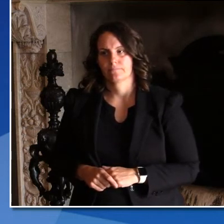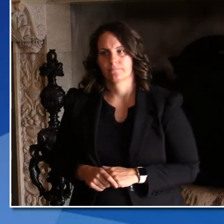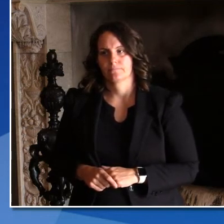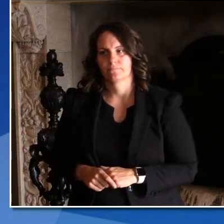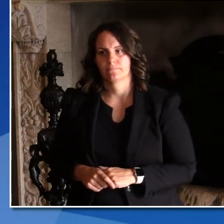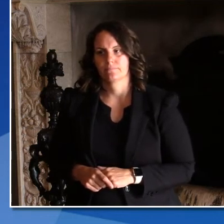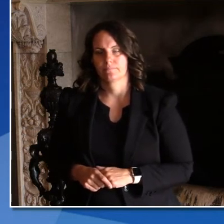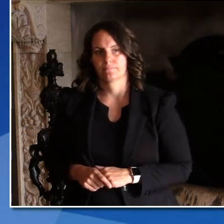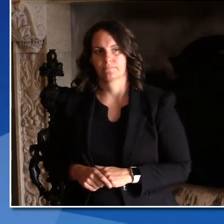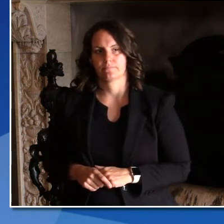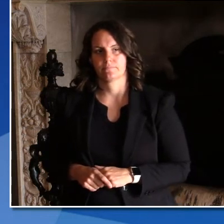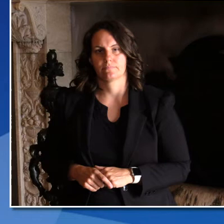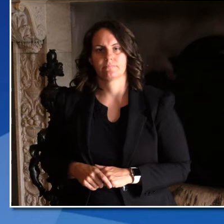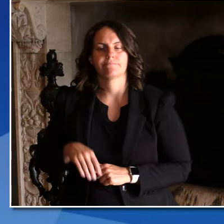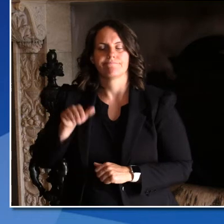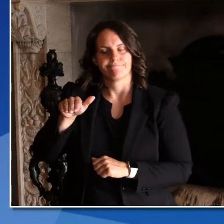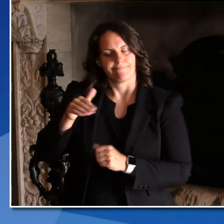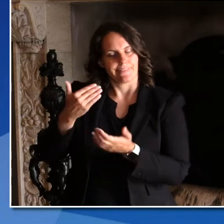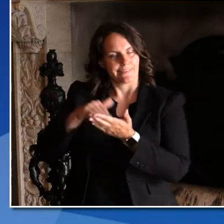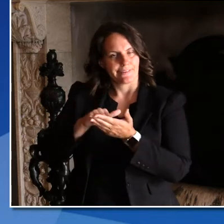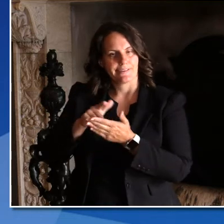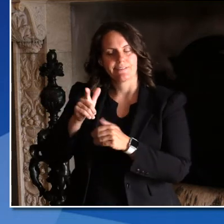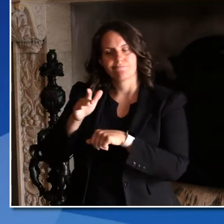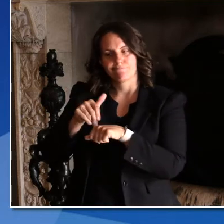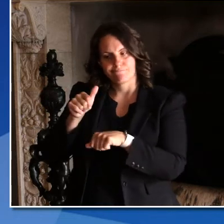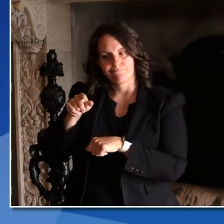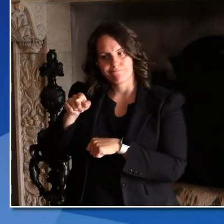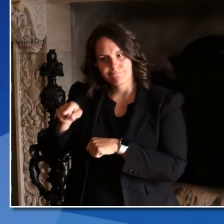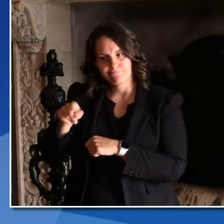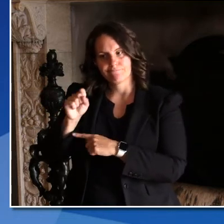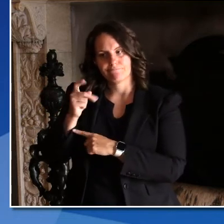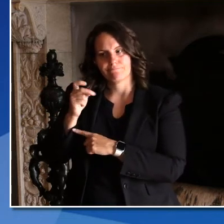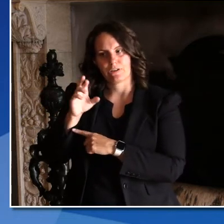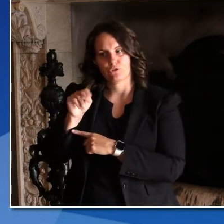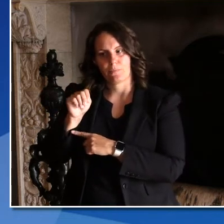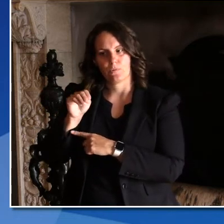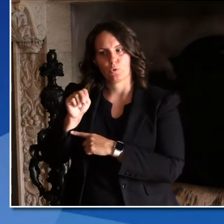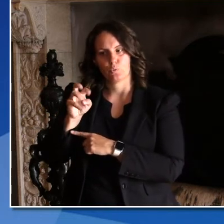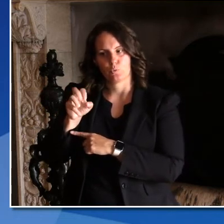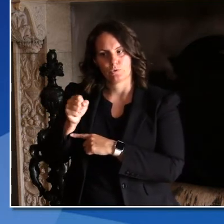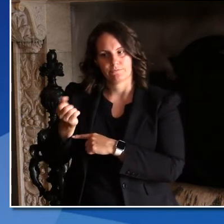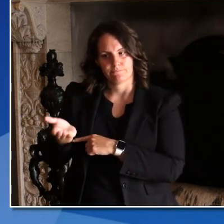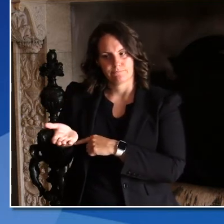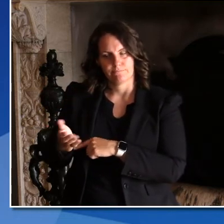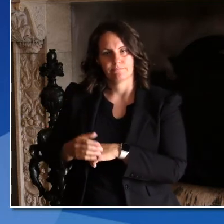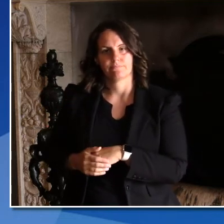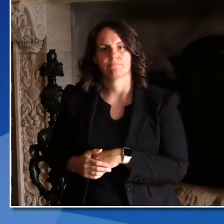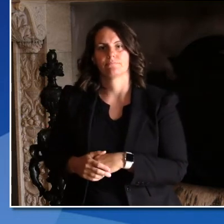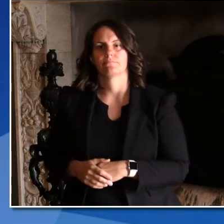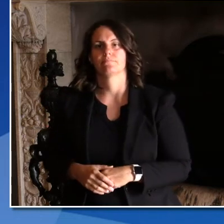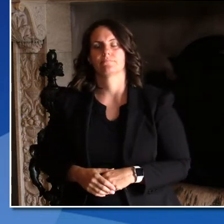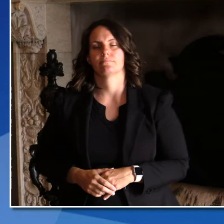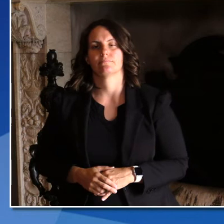And a reminder, *6 to unmute your phone. Once more for Spectrum News.